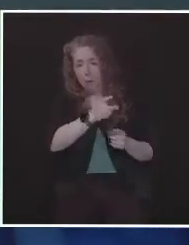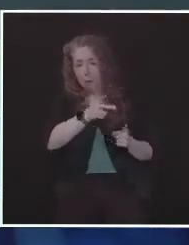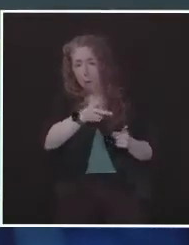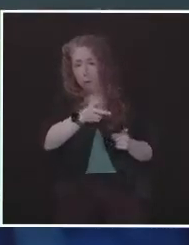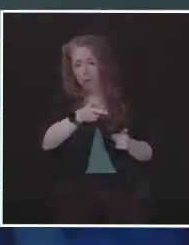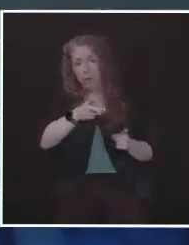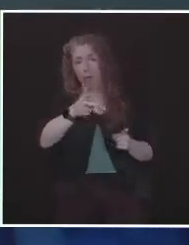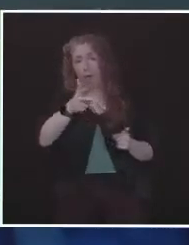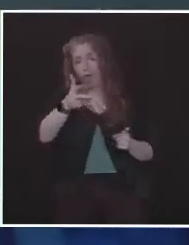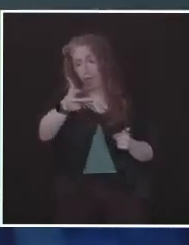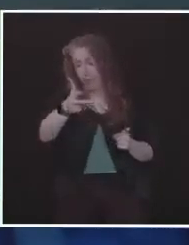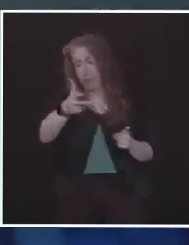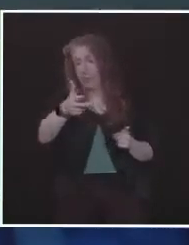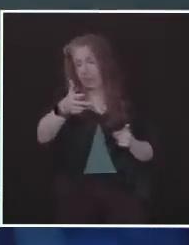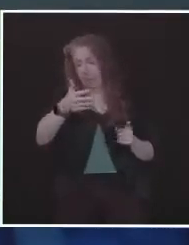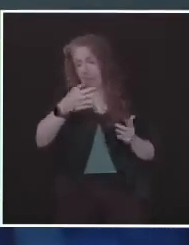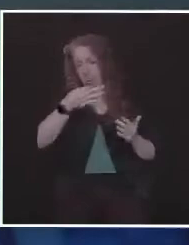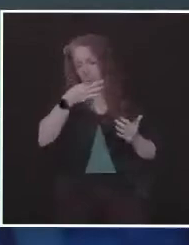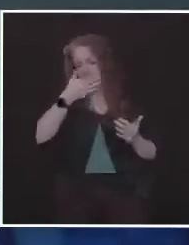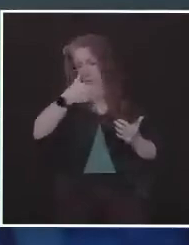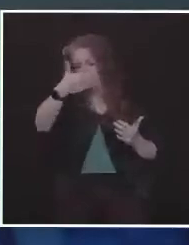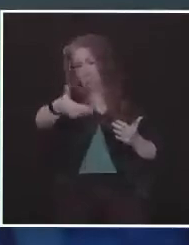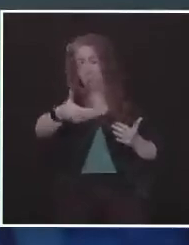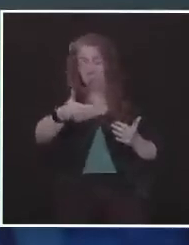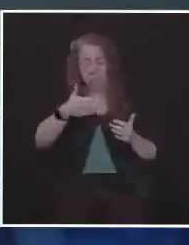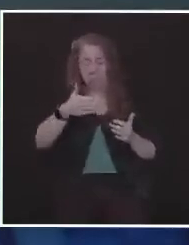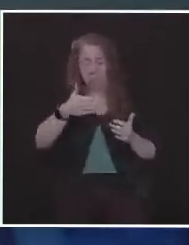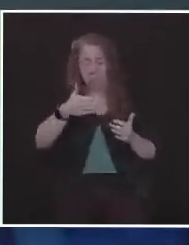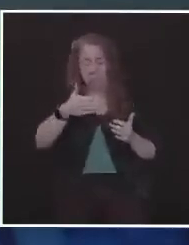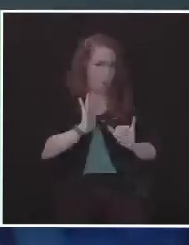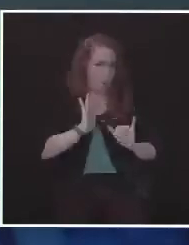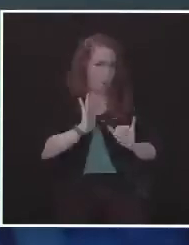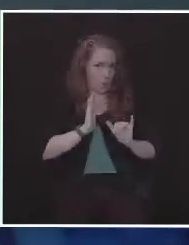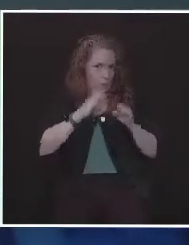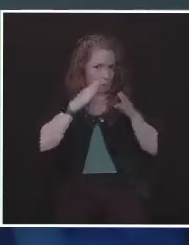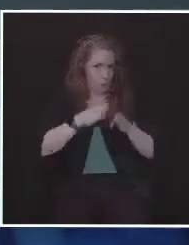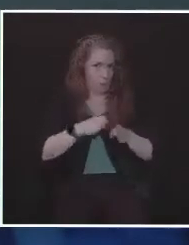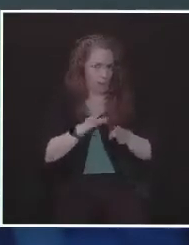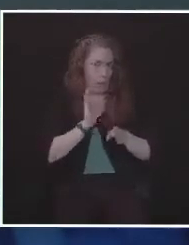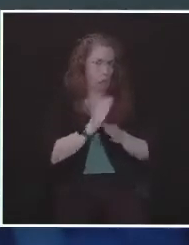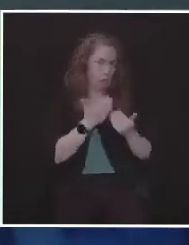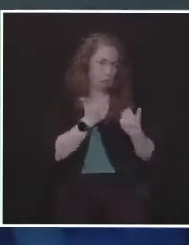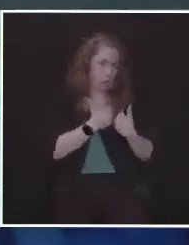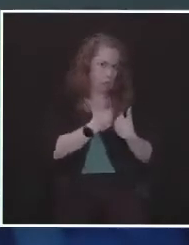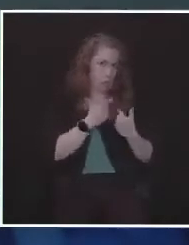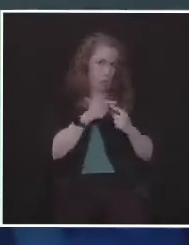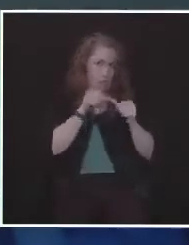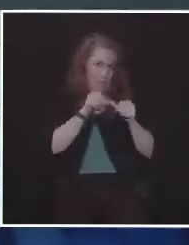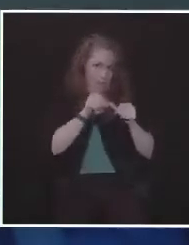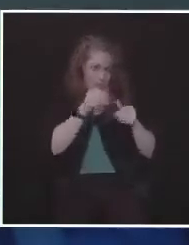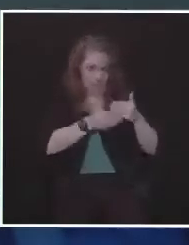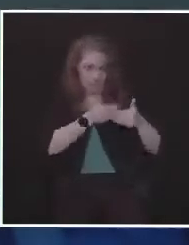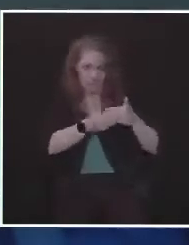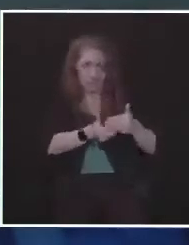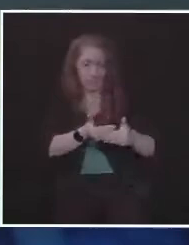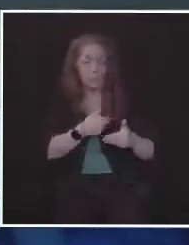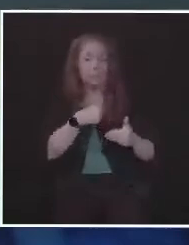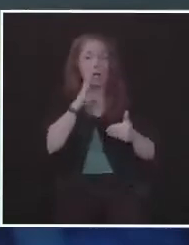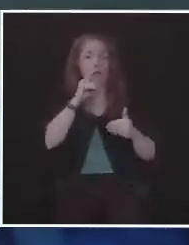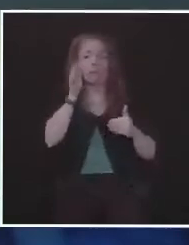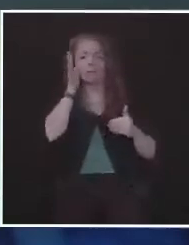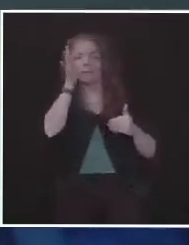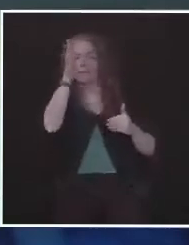not far behind. That's our focus, that's our responsibility. So while we talk about developing things for the out years,